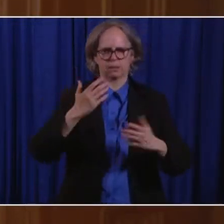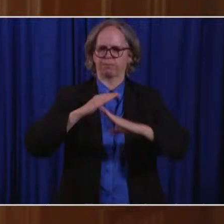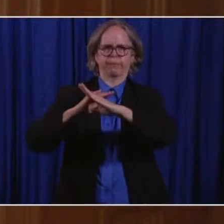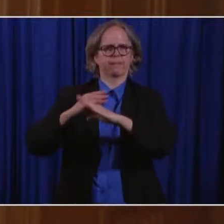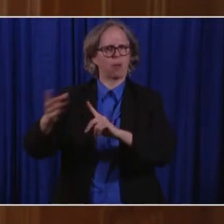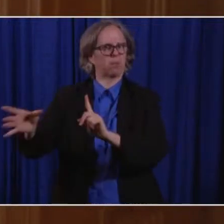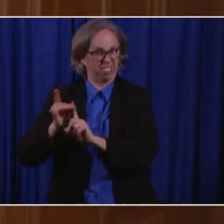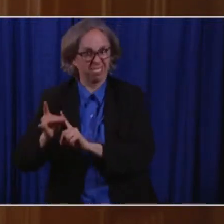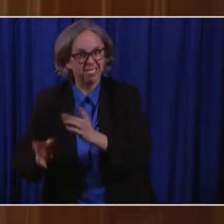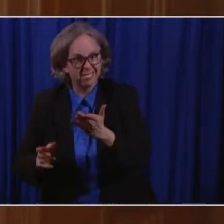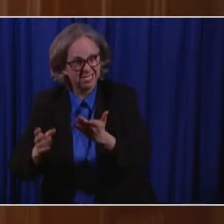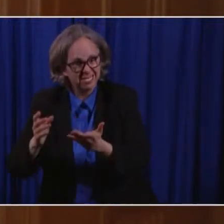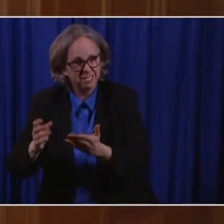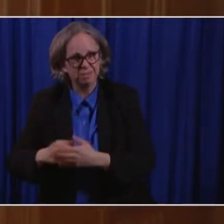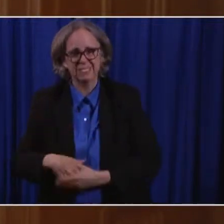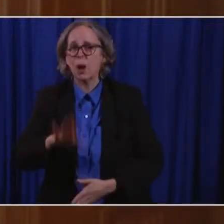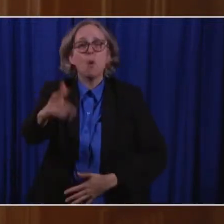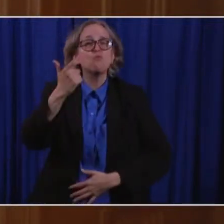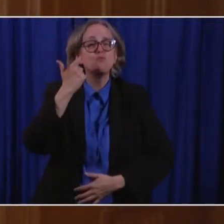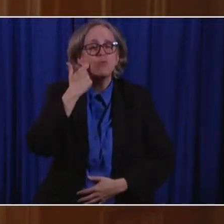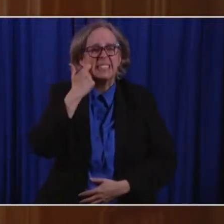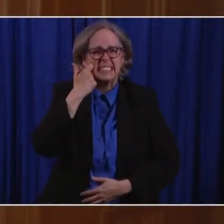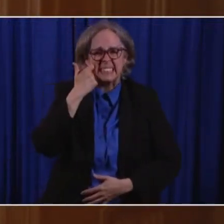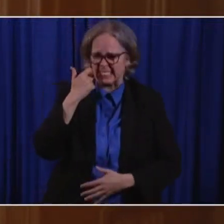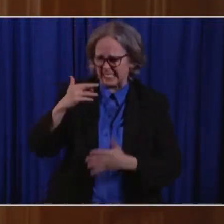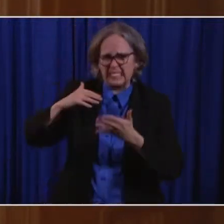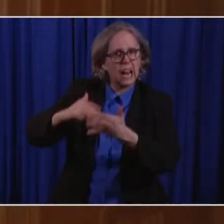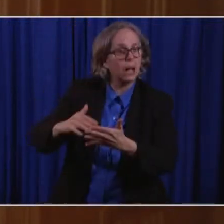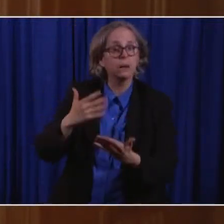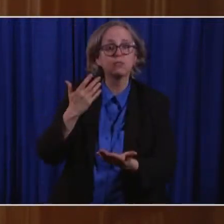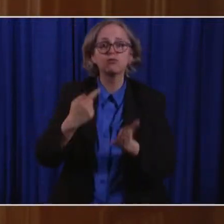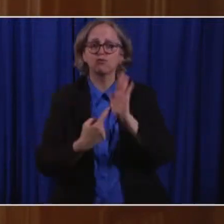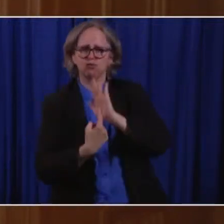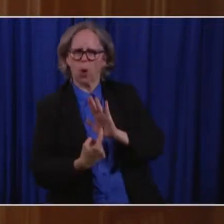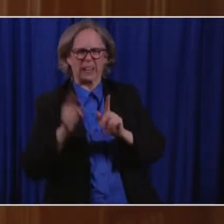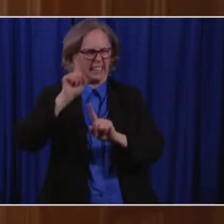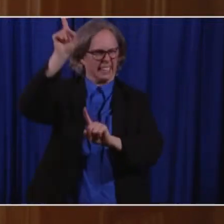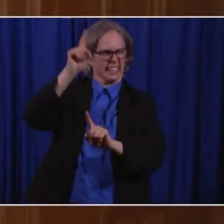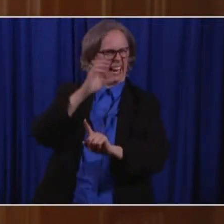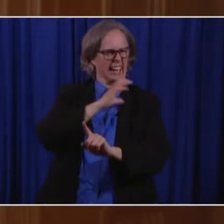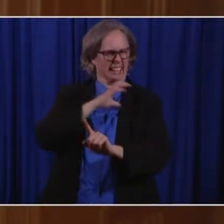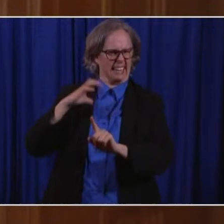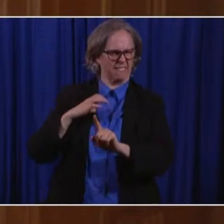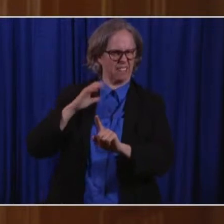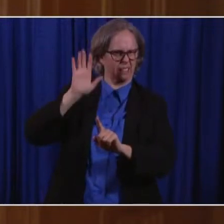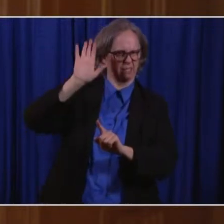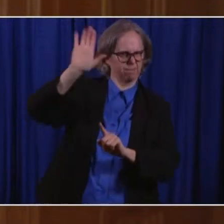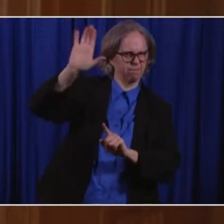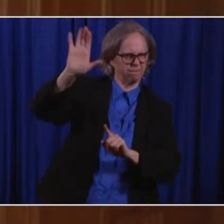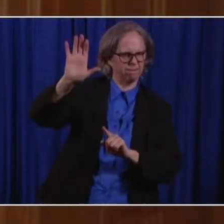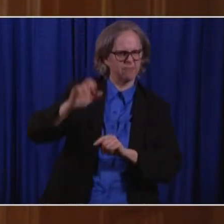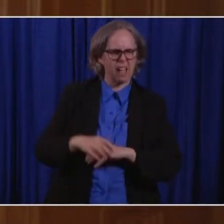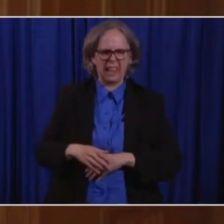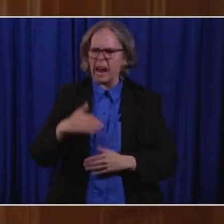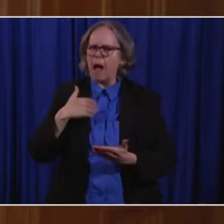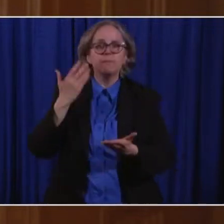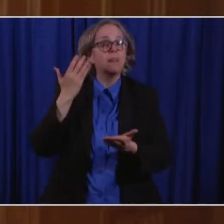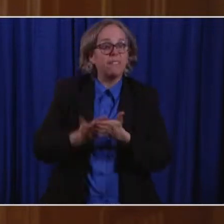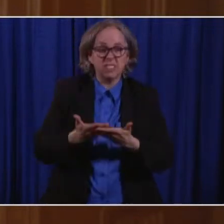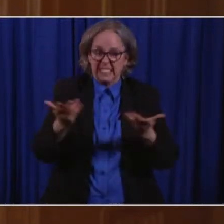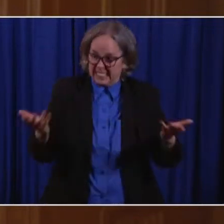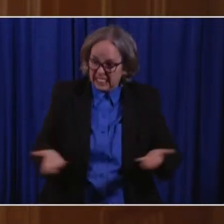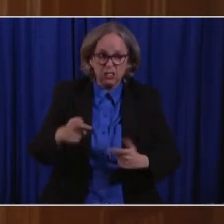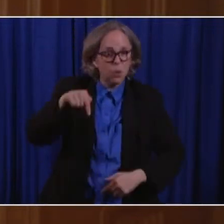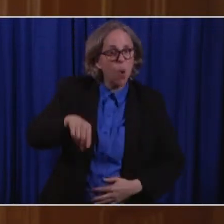very recent study from the Cleveland Clinic, we now have evidence from right here in Ohio of just how powerful these vaccines